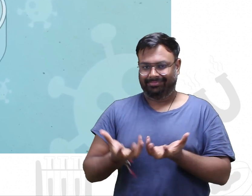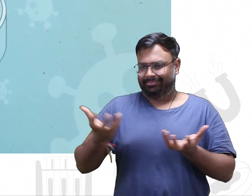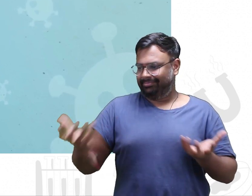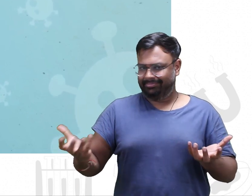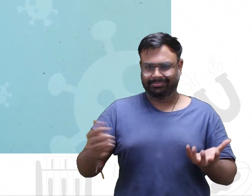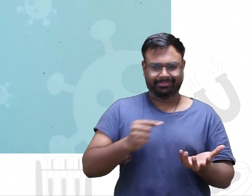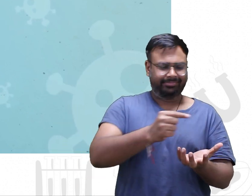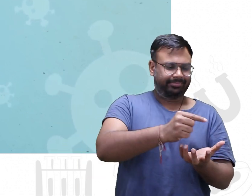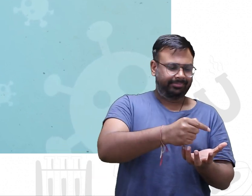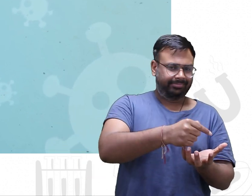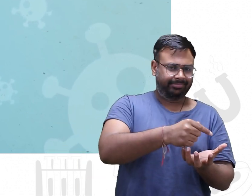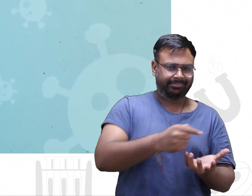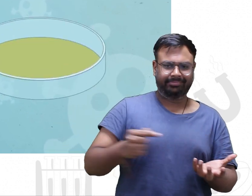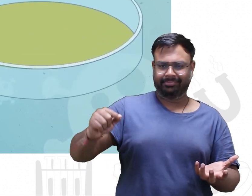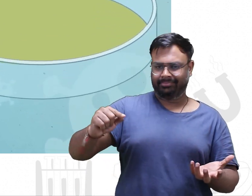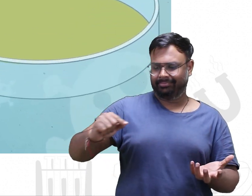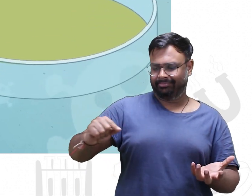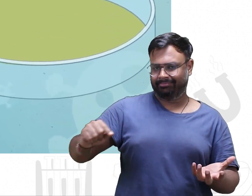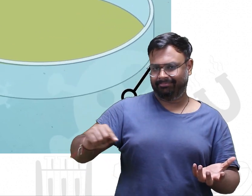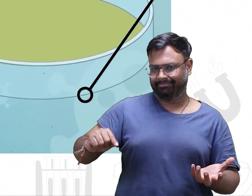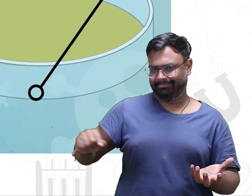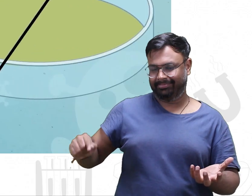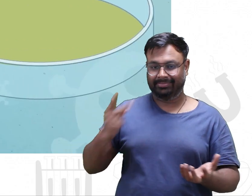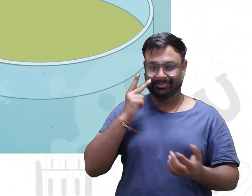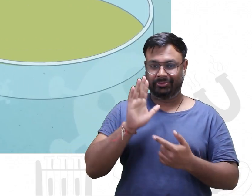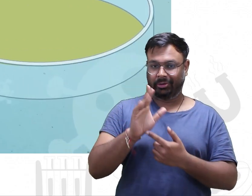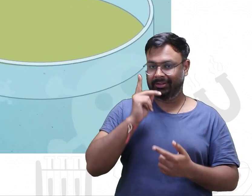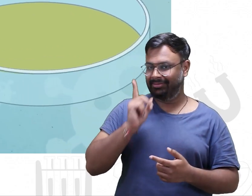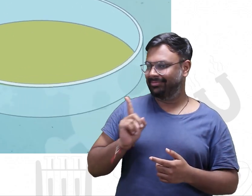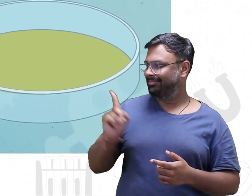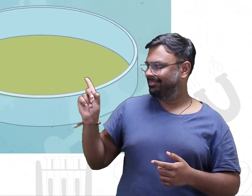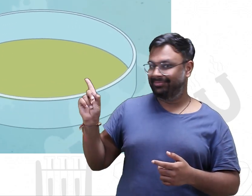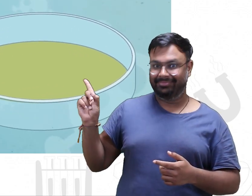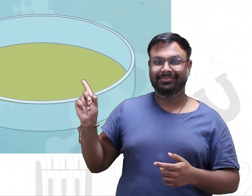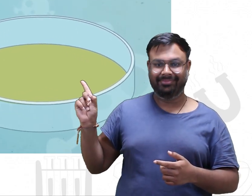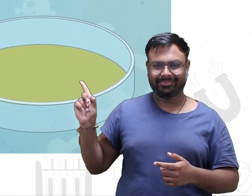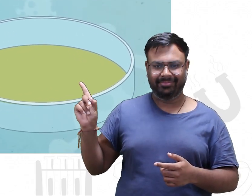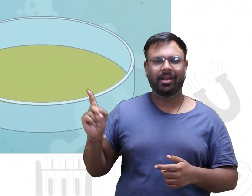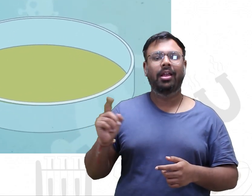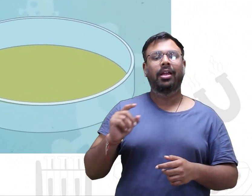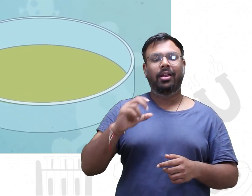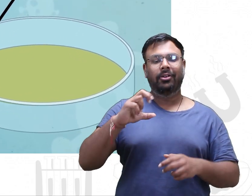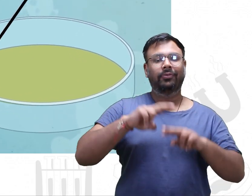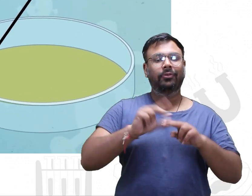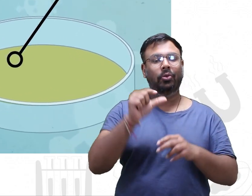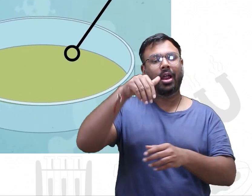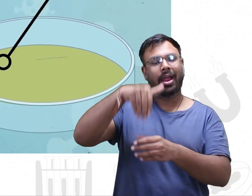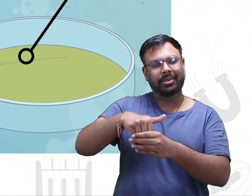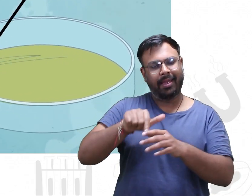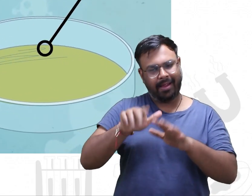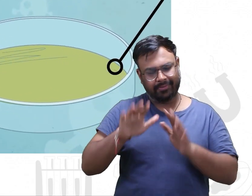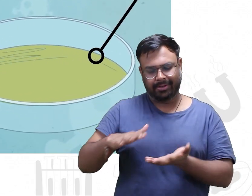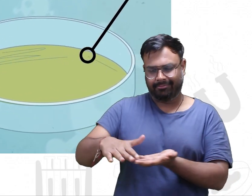first going to isolate the microbes from that mixed population. For this, we'll take a transfer loop that has been in contact with